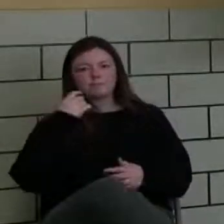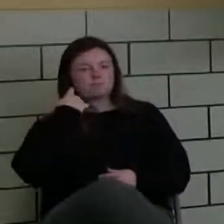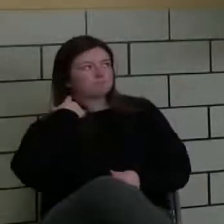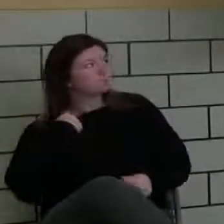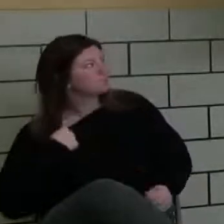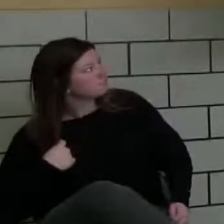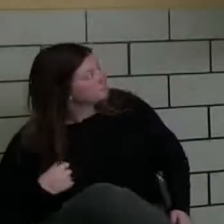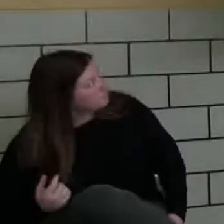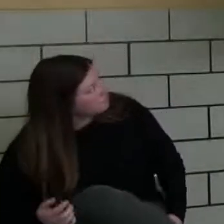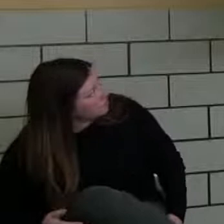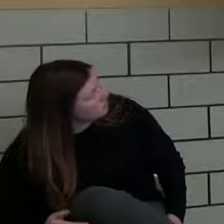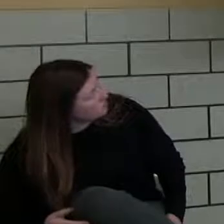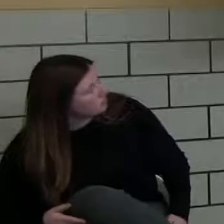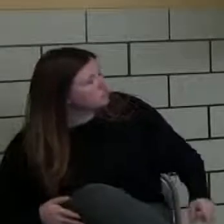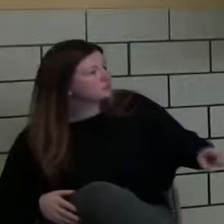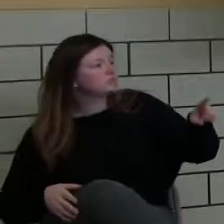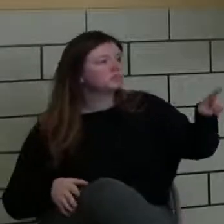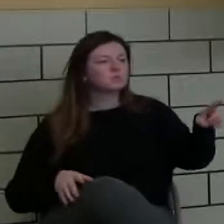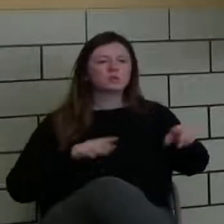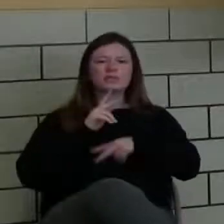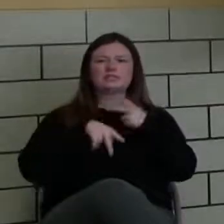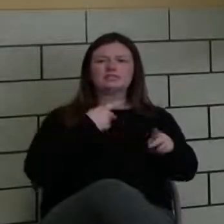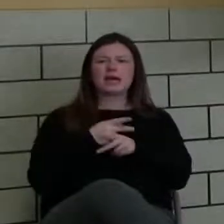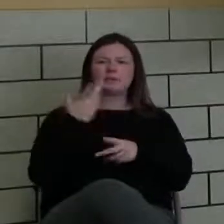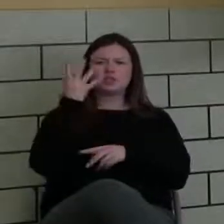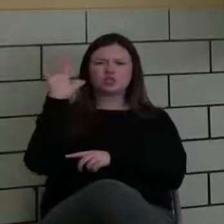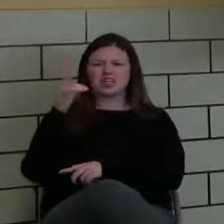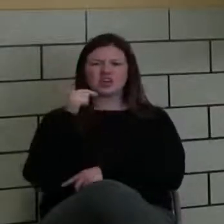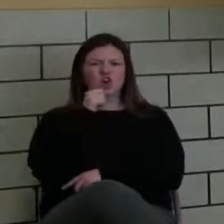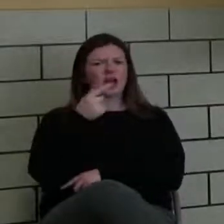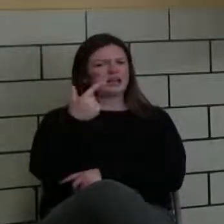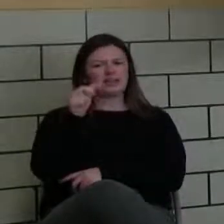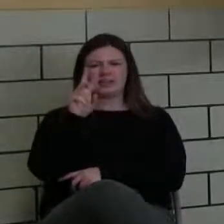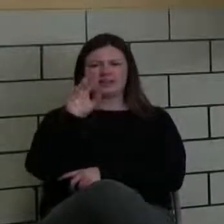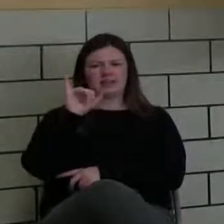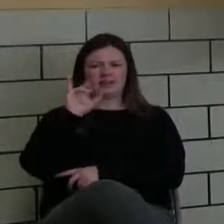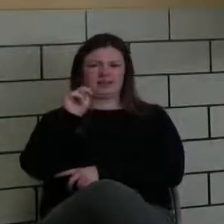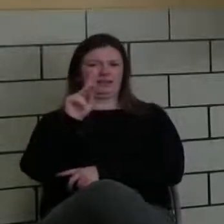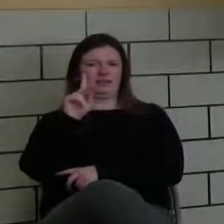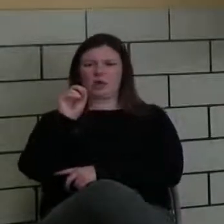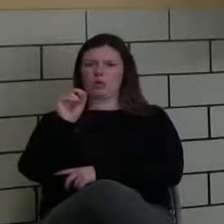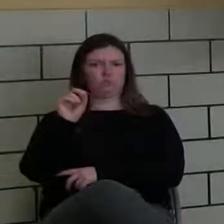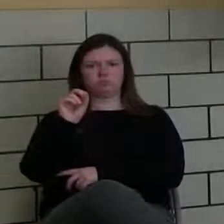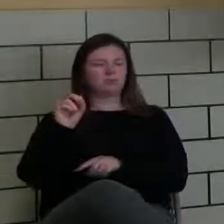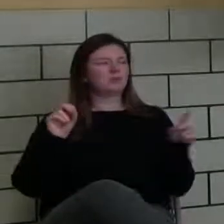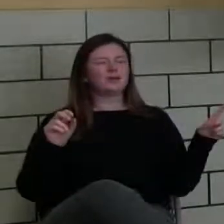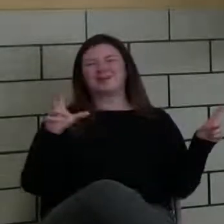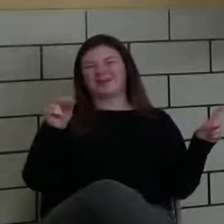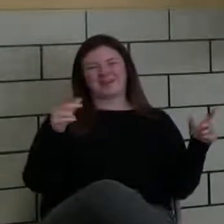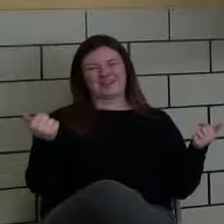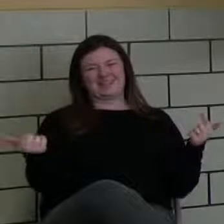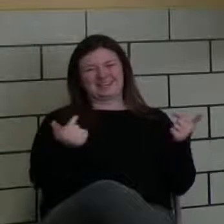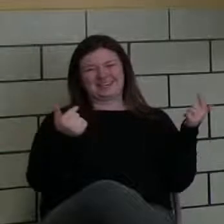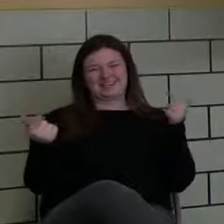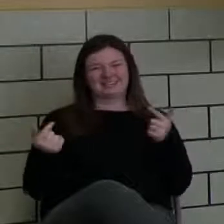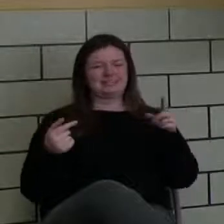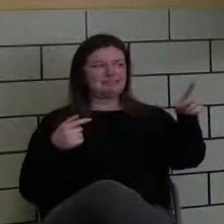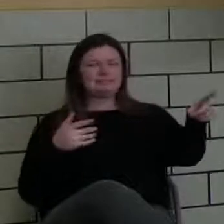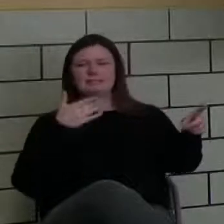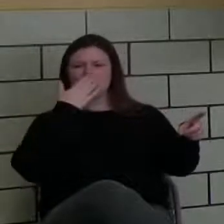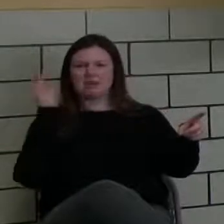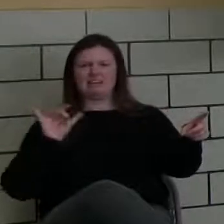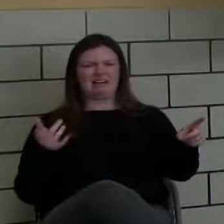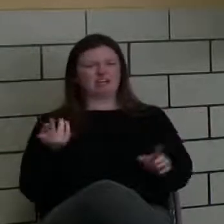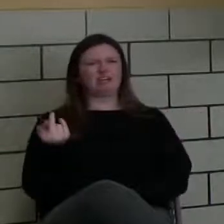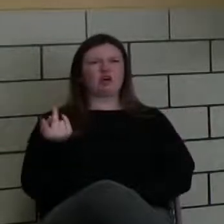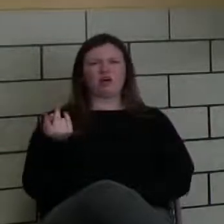are we talking about? Not a ginkgo? Not a ginkgo. No, I heard that loud and clear multiple Smells like times. Not a ginkgo. Pass it down. No, I